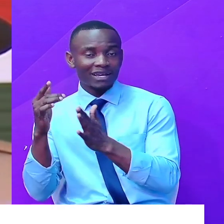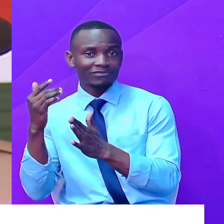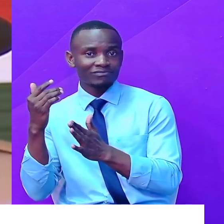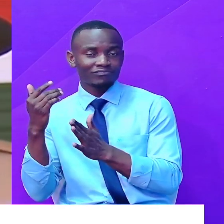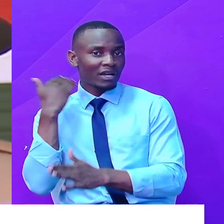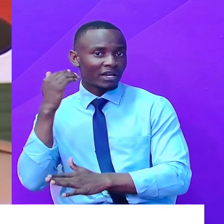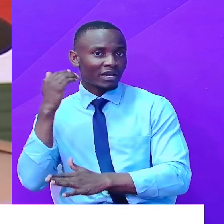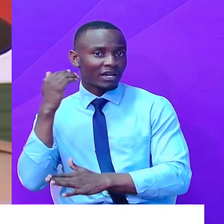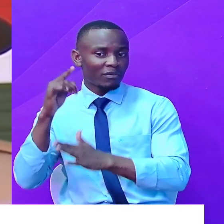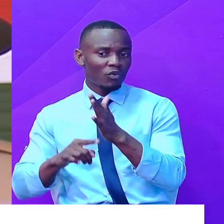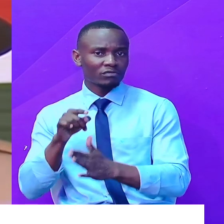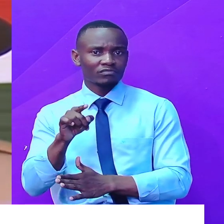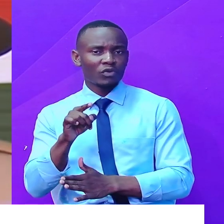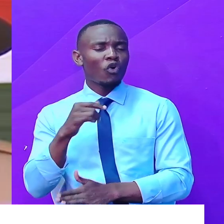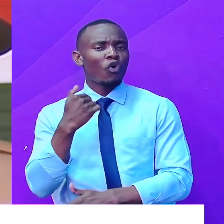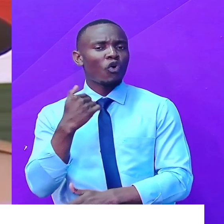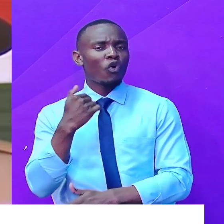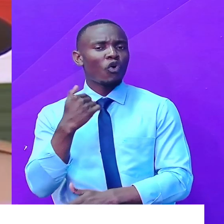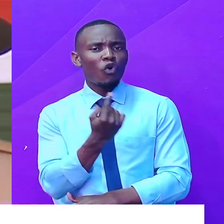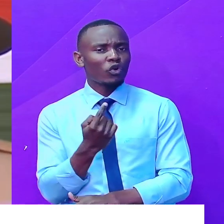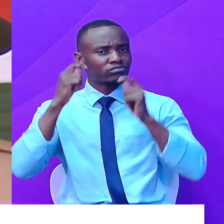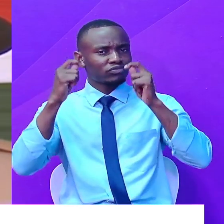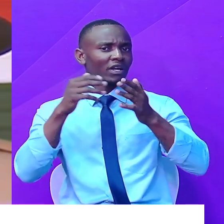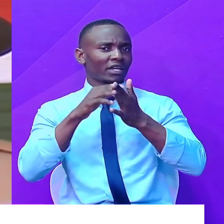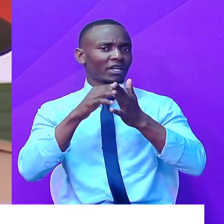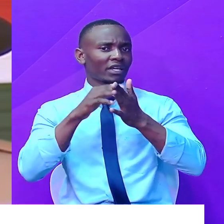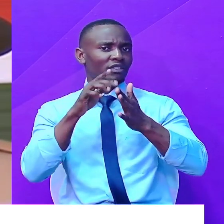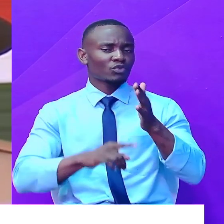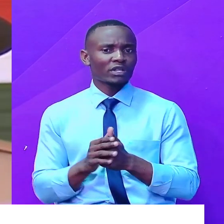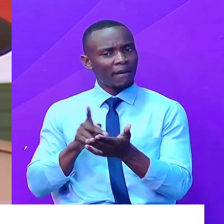their allowance, bonuses, and other entitlements.